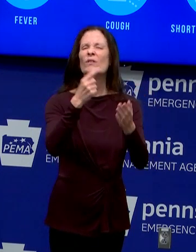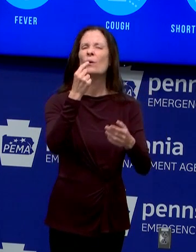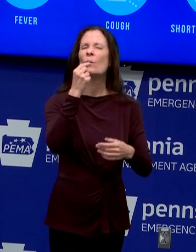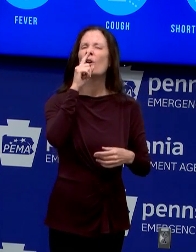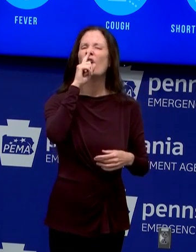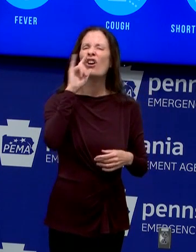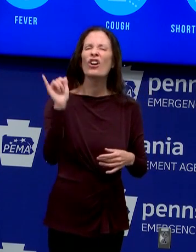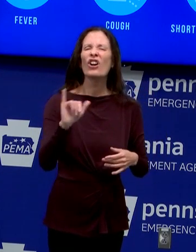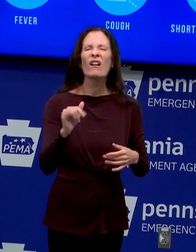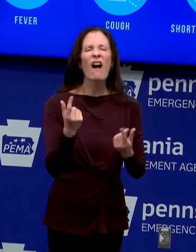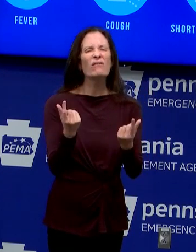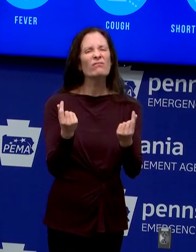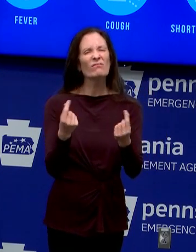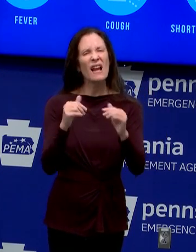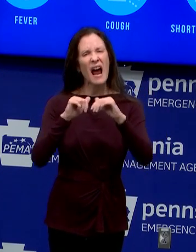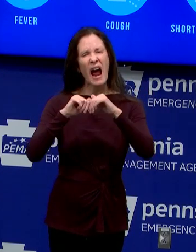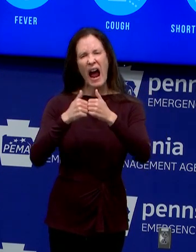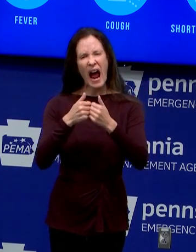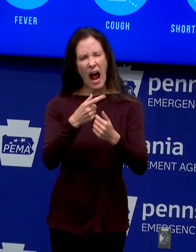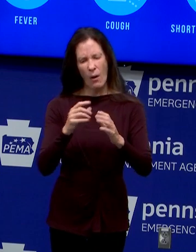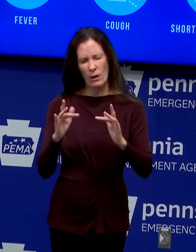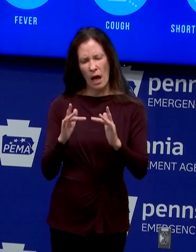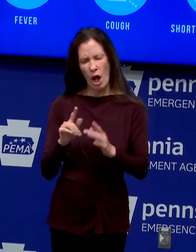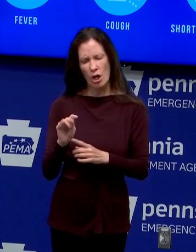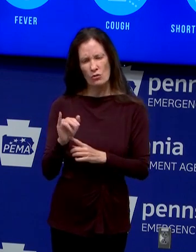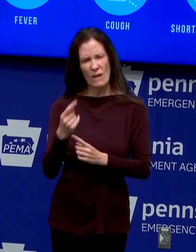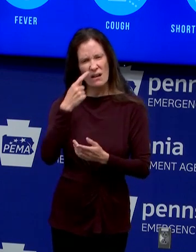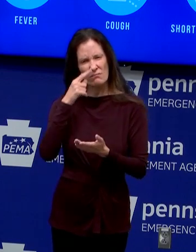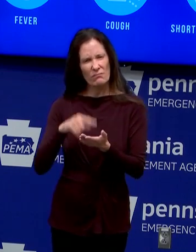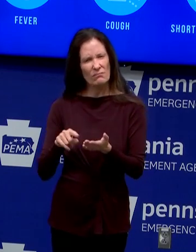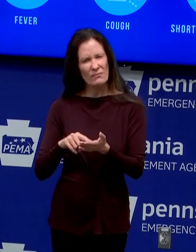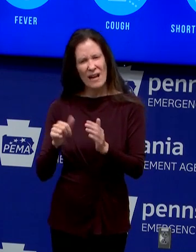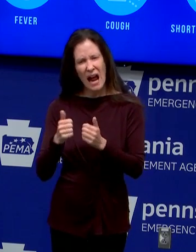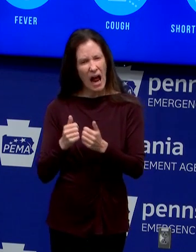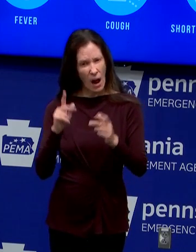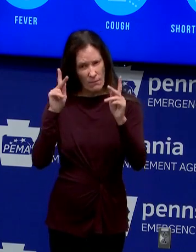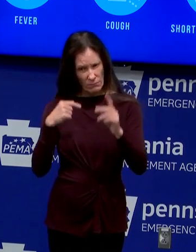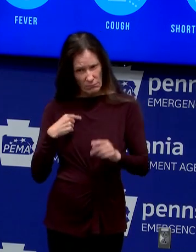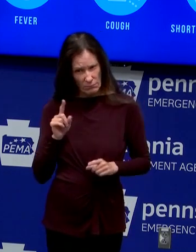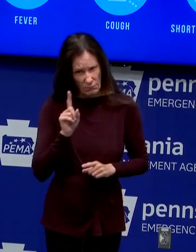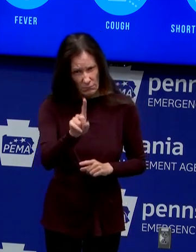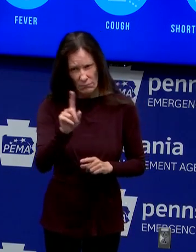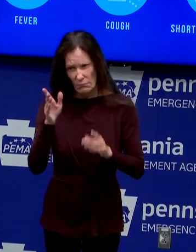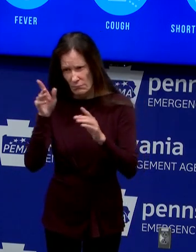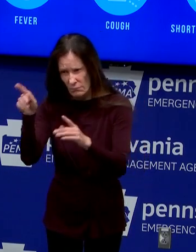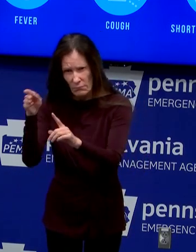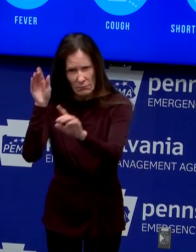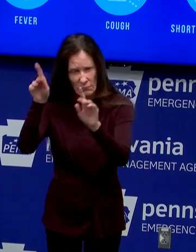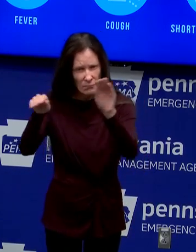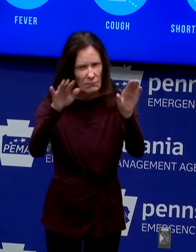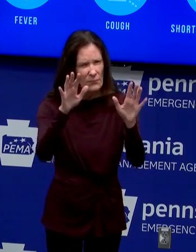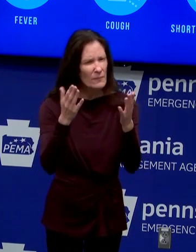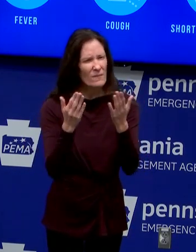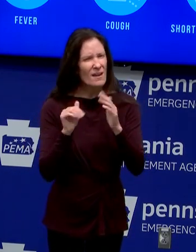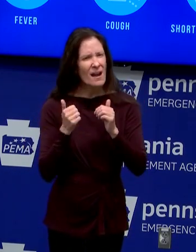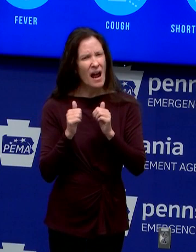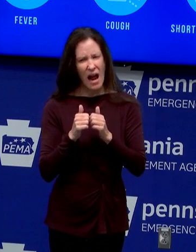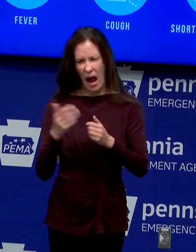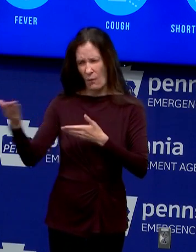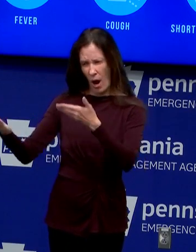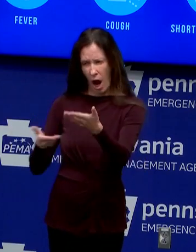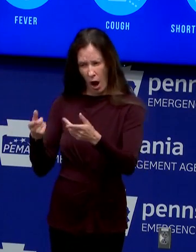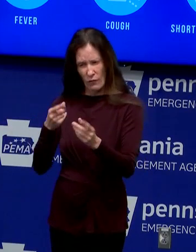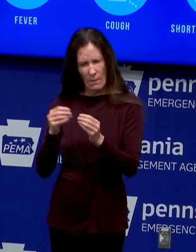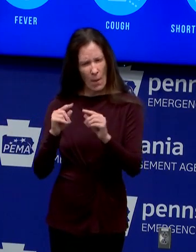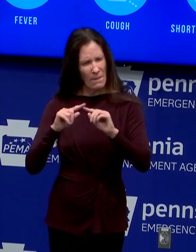known contacts, and any plans to increase tracer capacity? So we are absolutely working on plans to increase